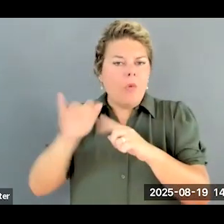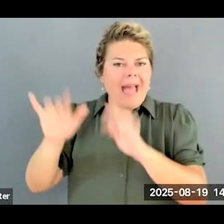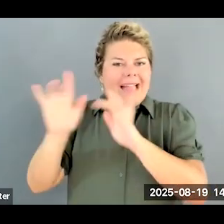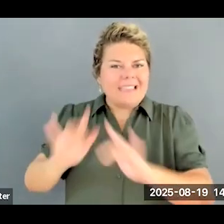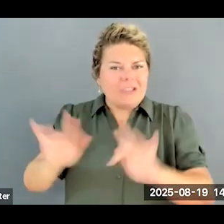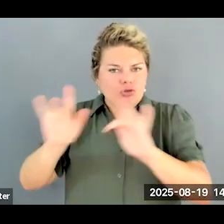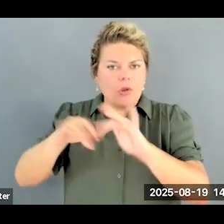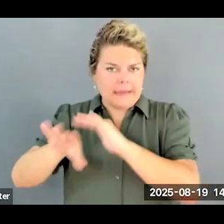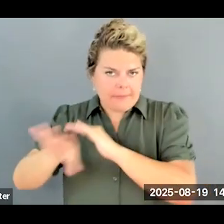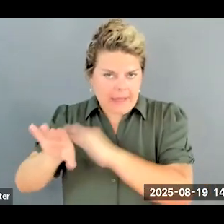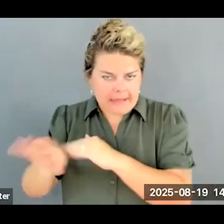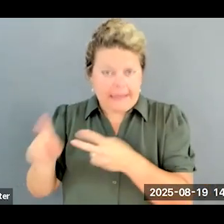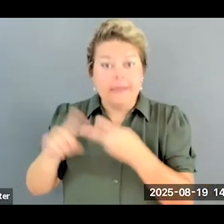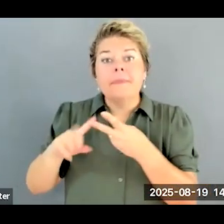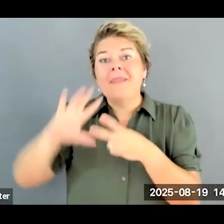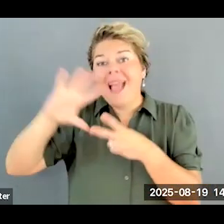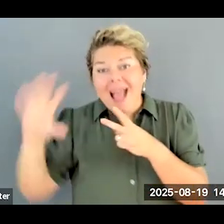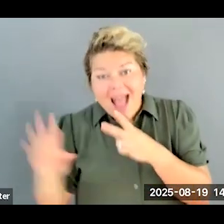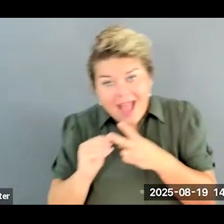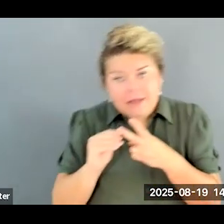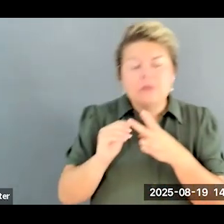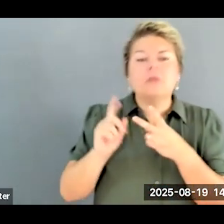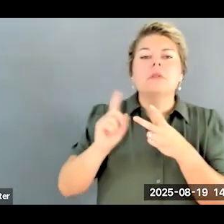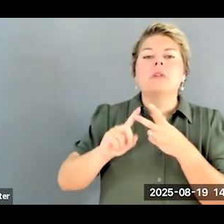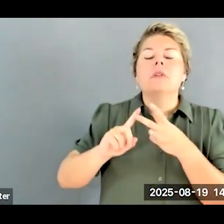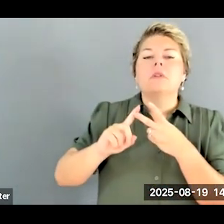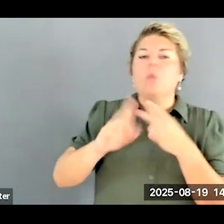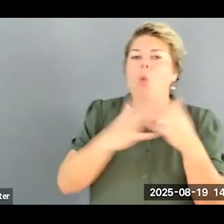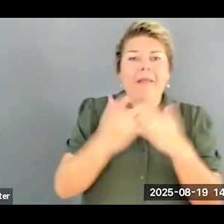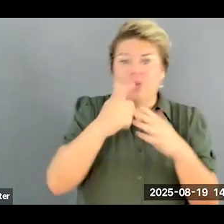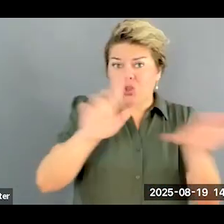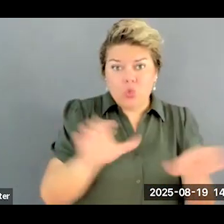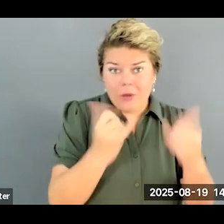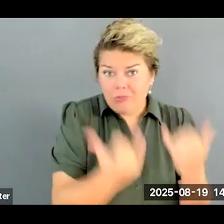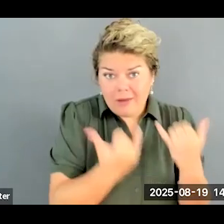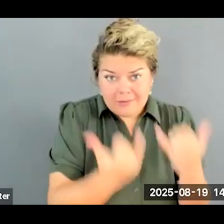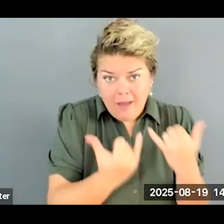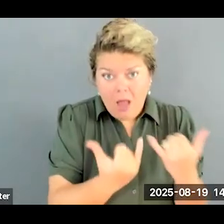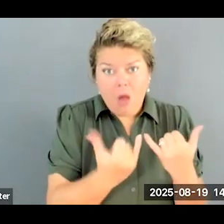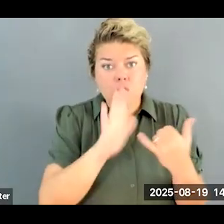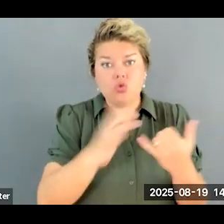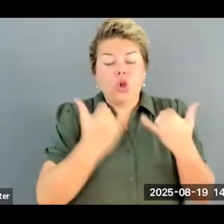this presentation, in addition to your current um,